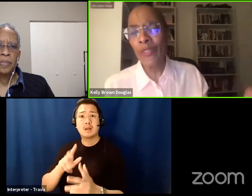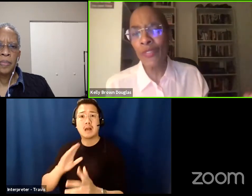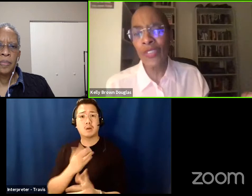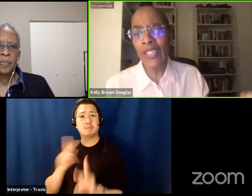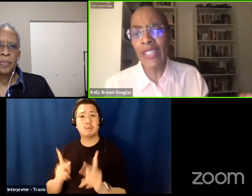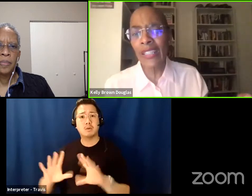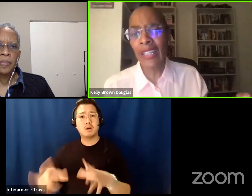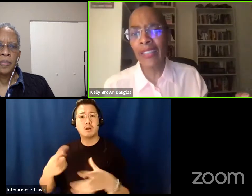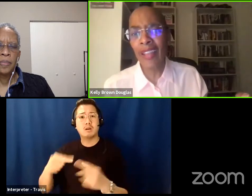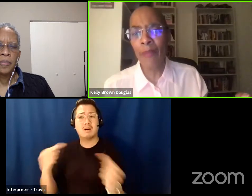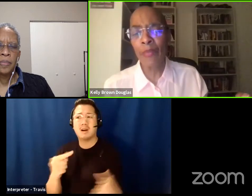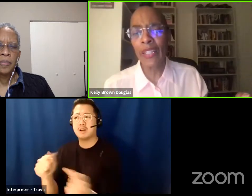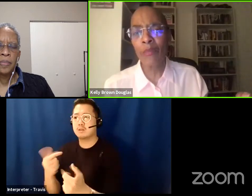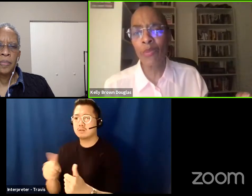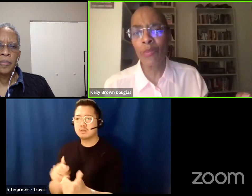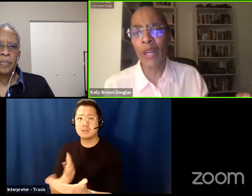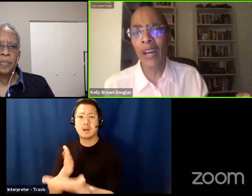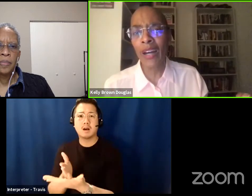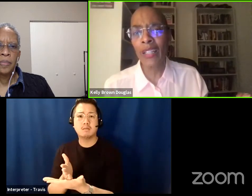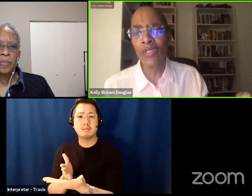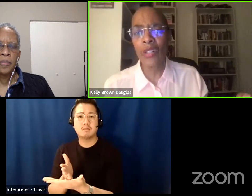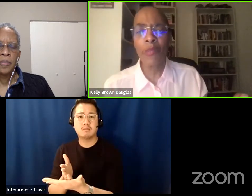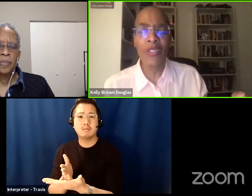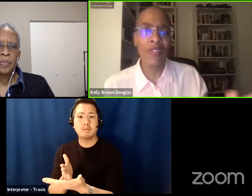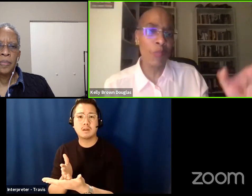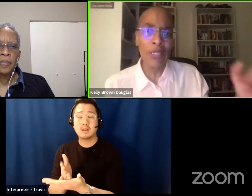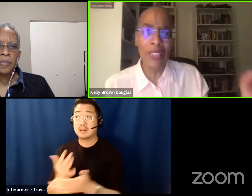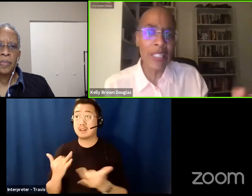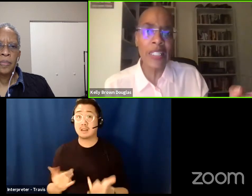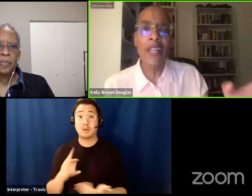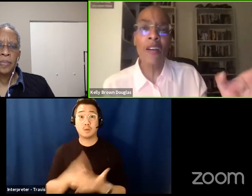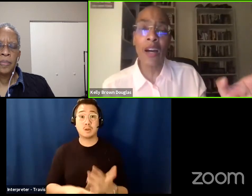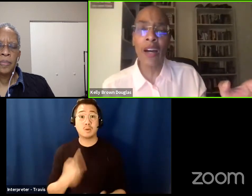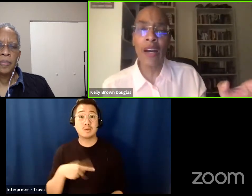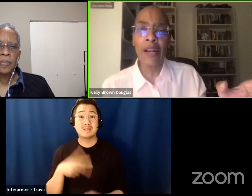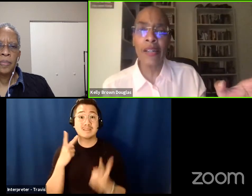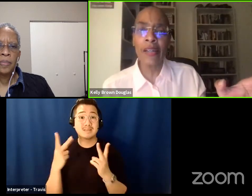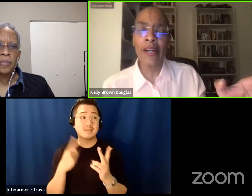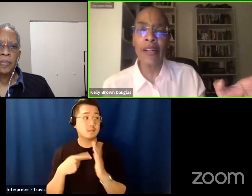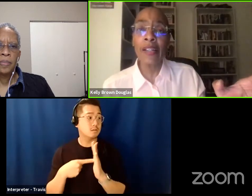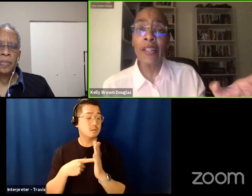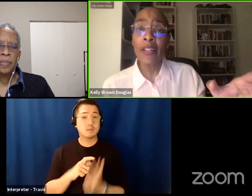what we've seen that's happening in terms of the police